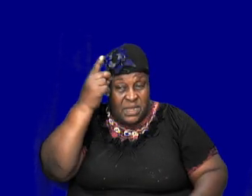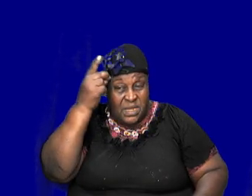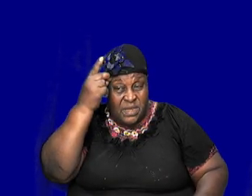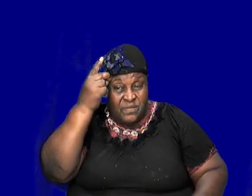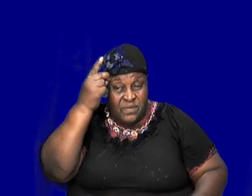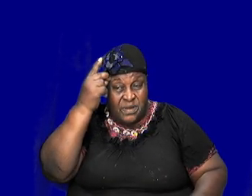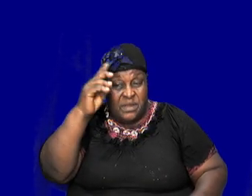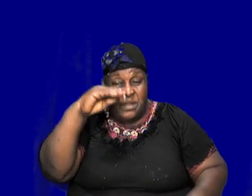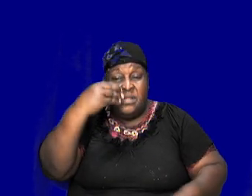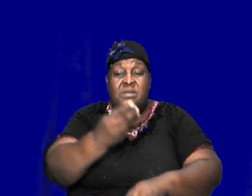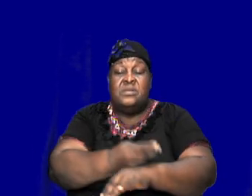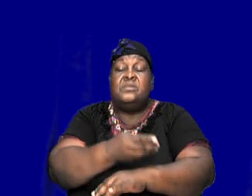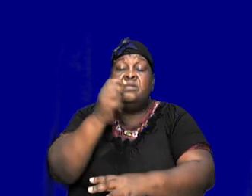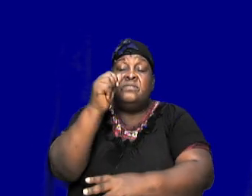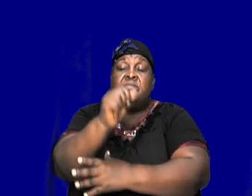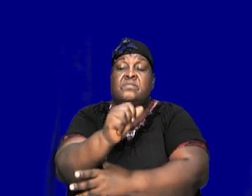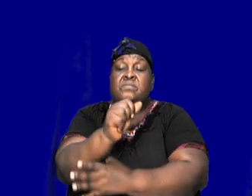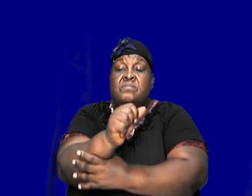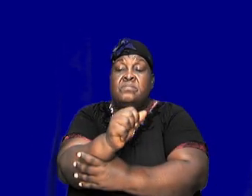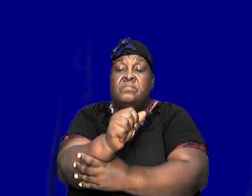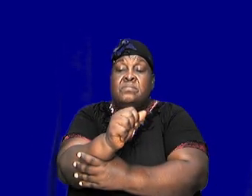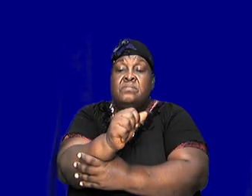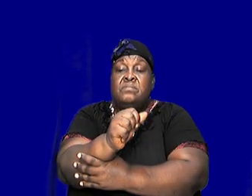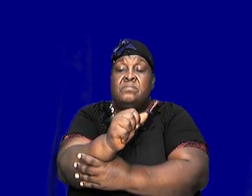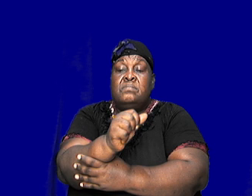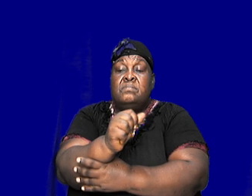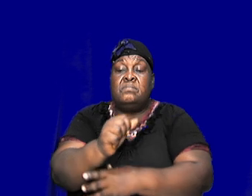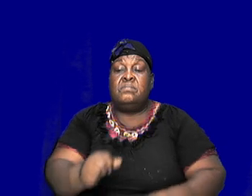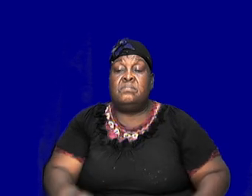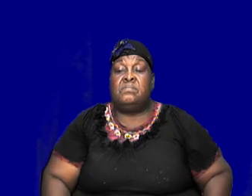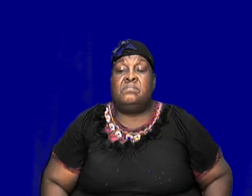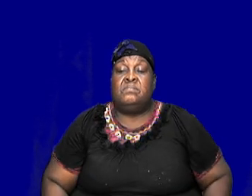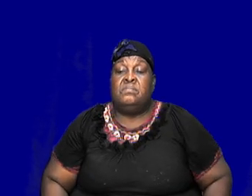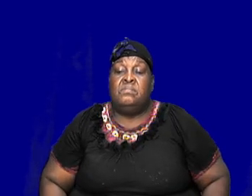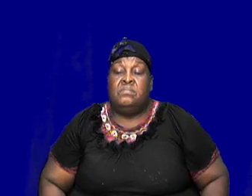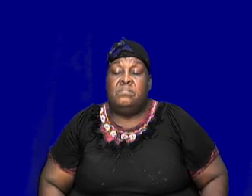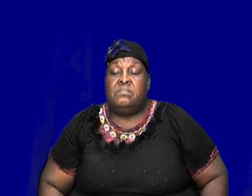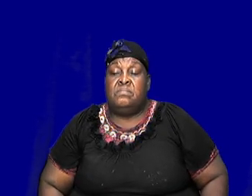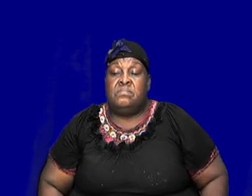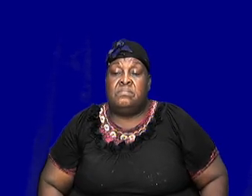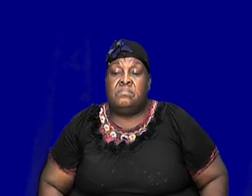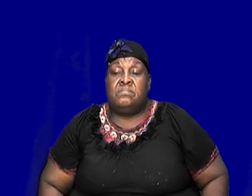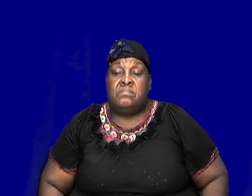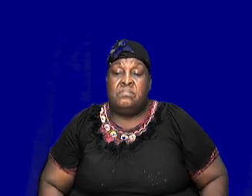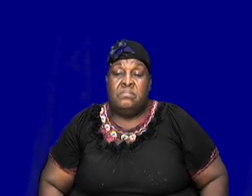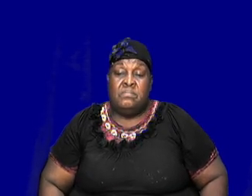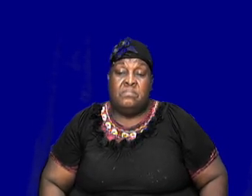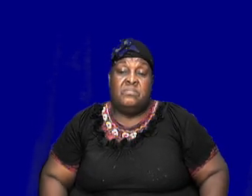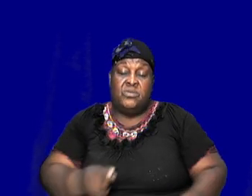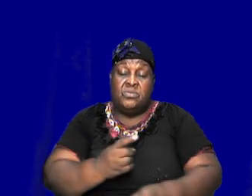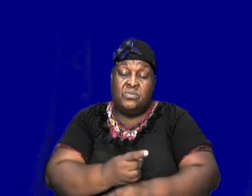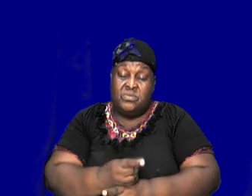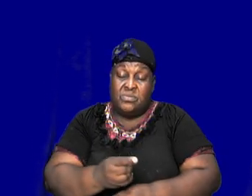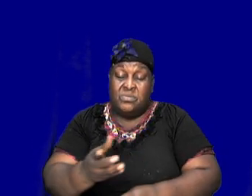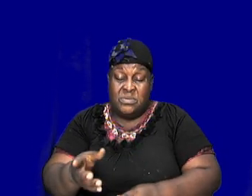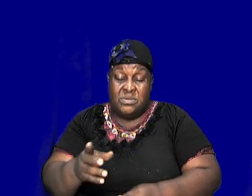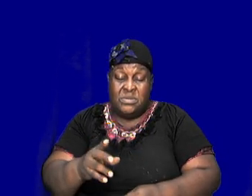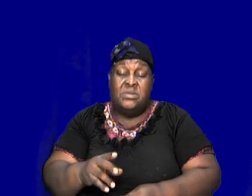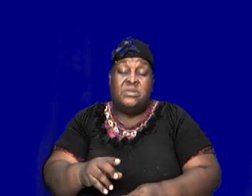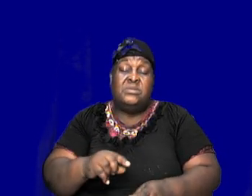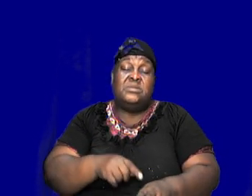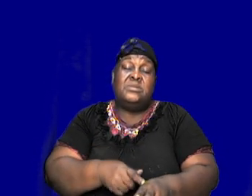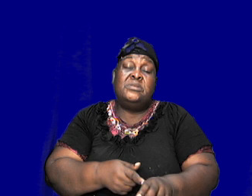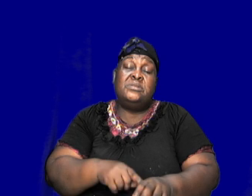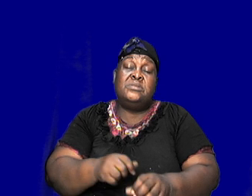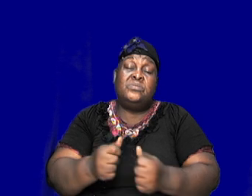the generation of Jesus Christ, the son of David, the son of Abraham. So right there, he started with